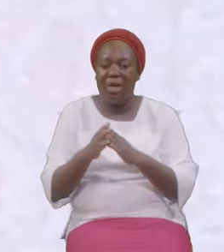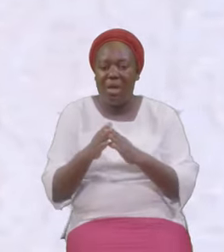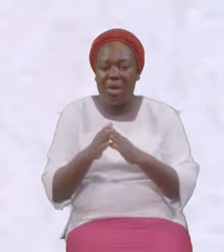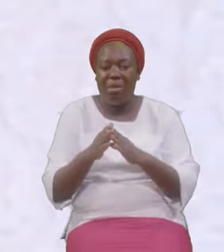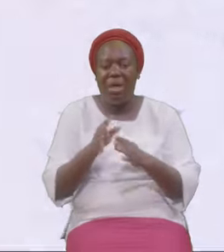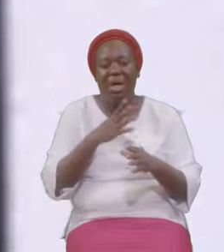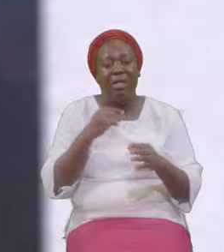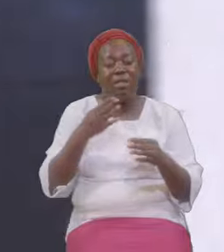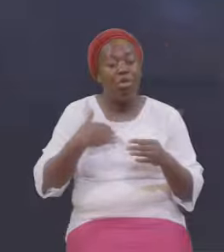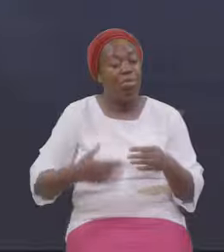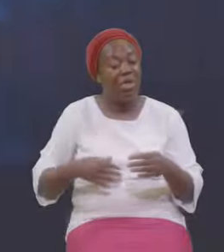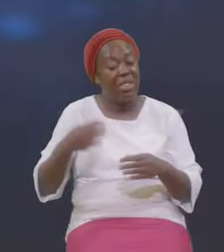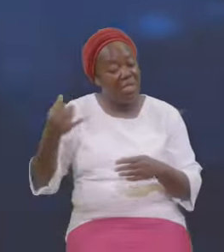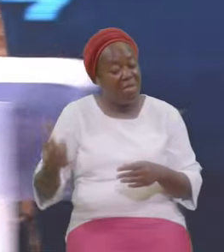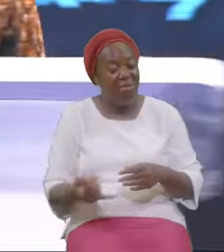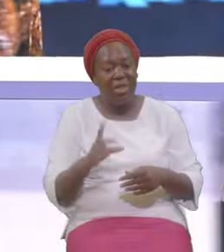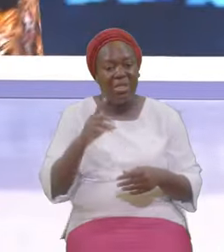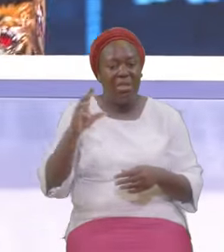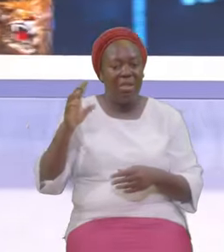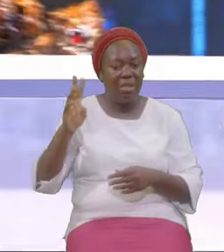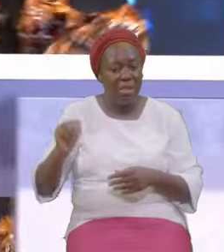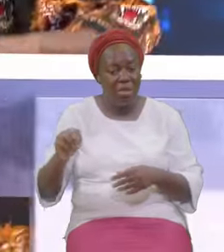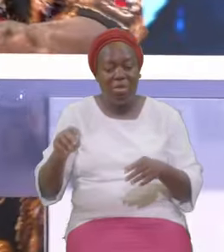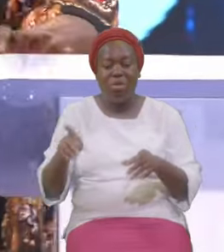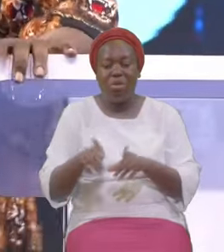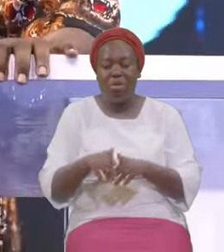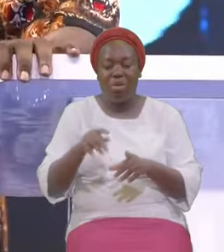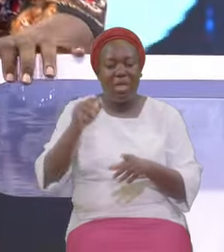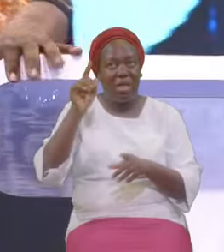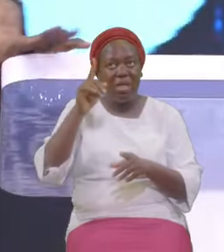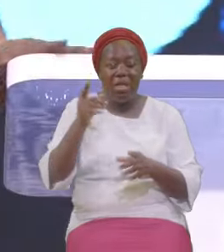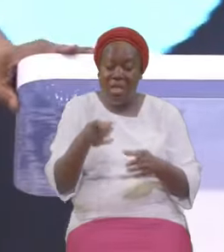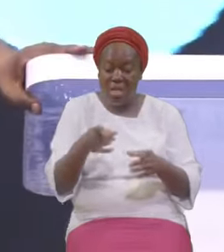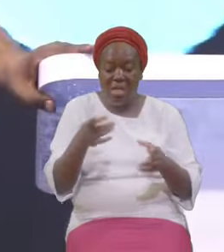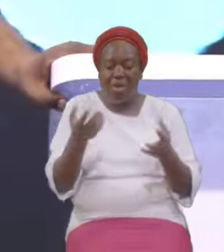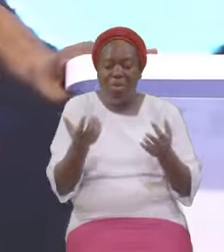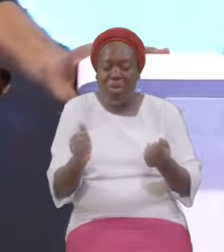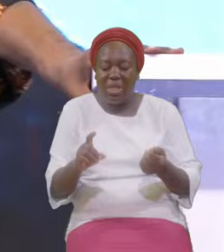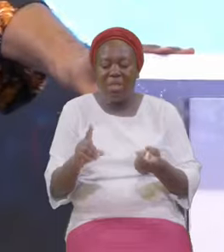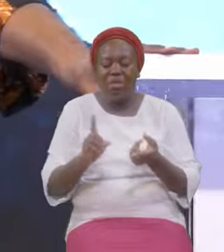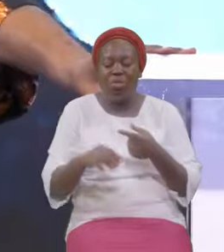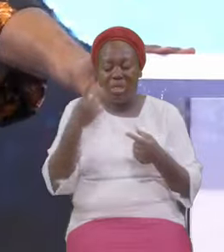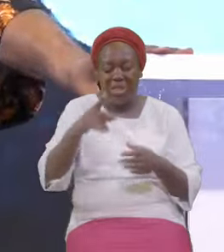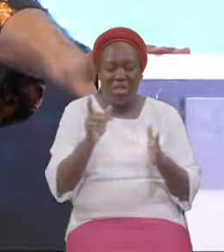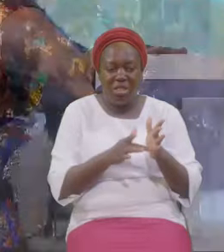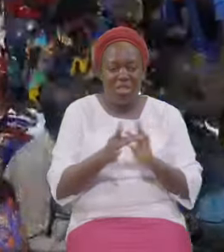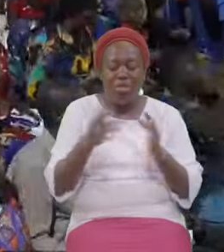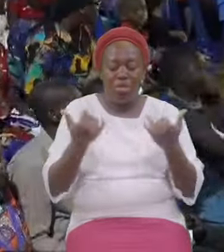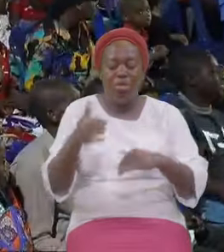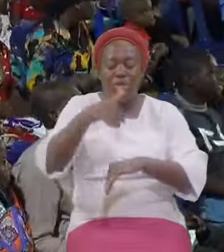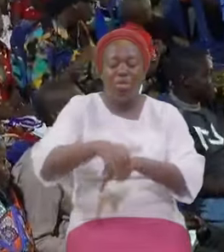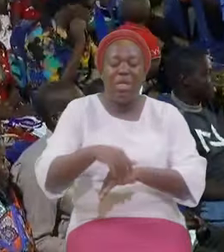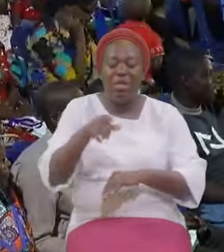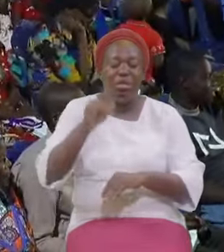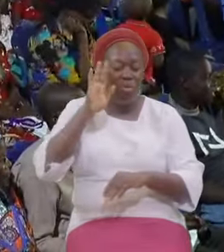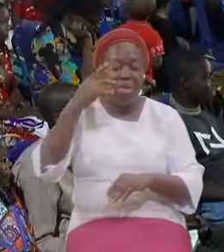invited him, so he wanted to see Jesus. Tonight, you will see the Savior. He